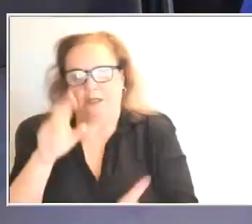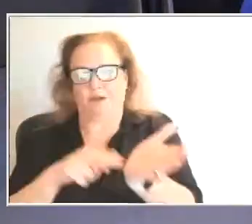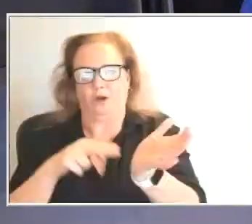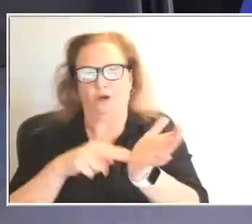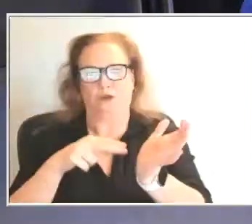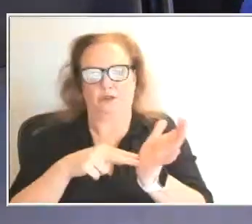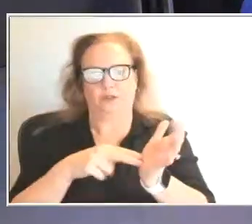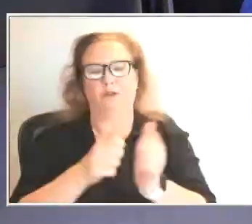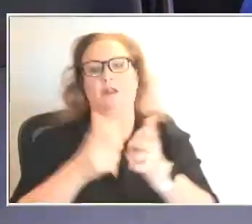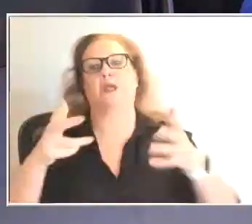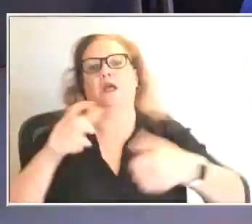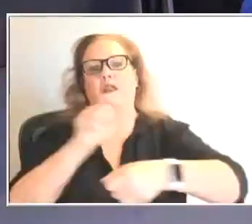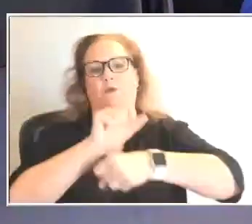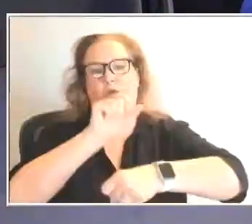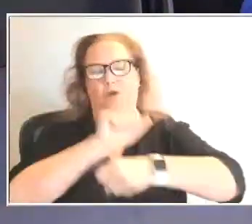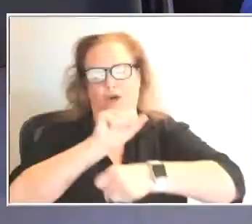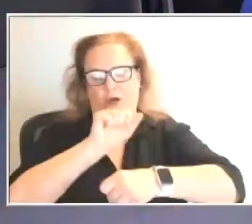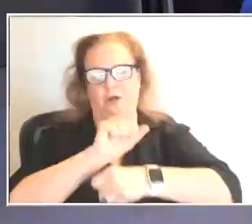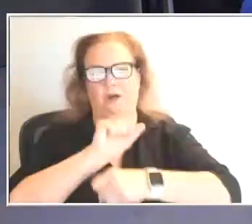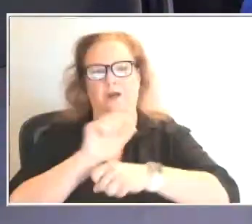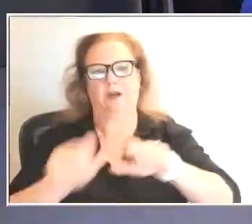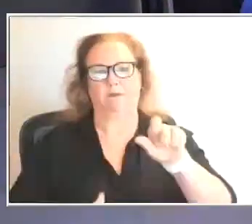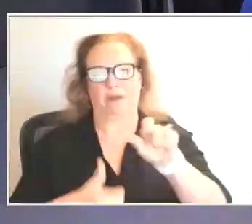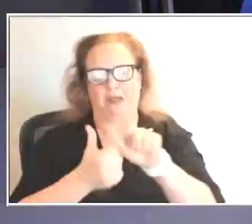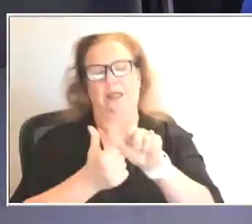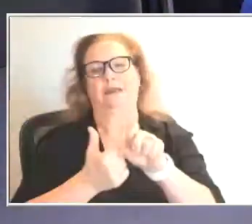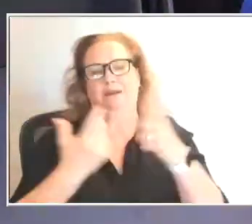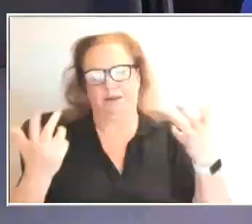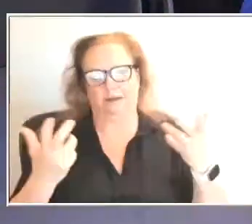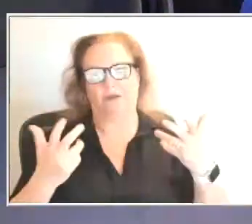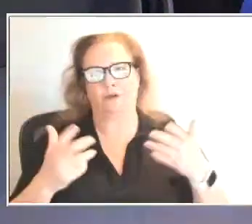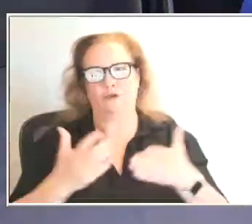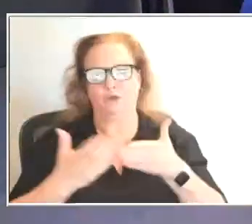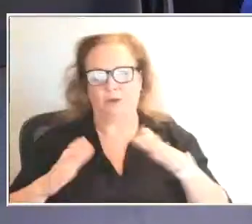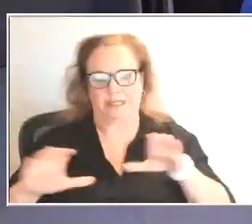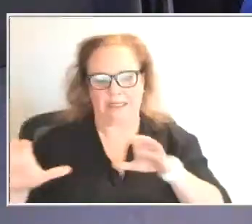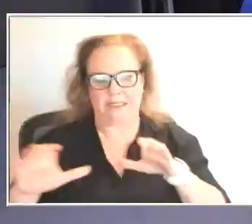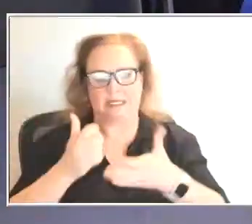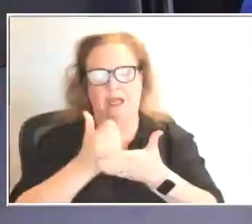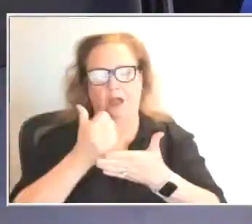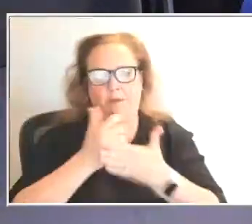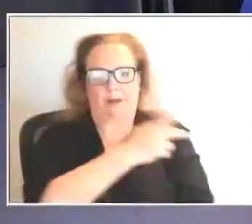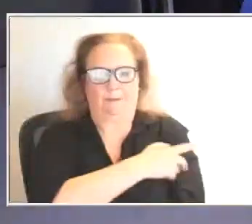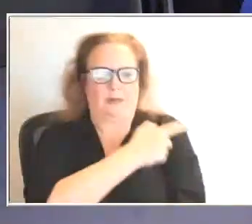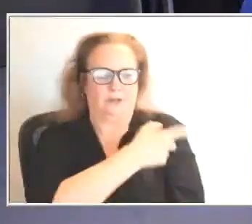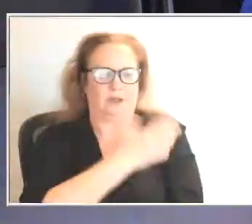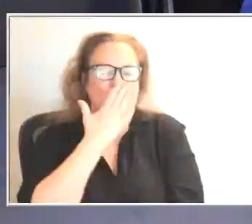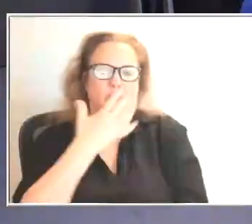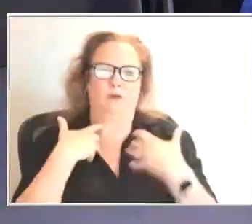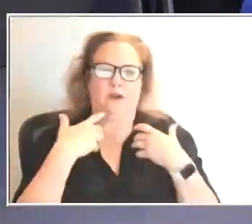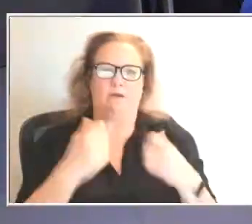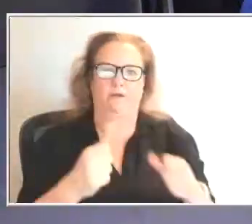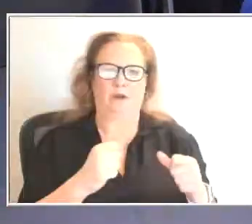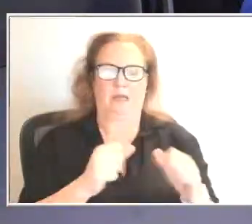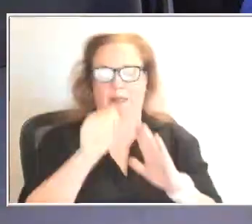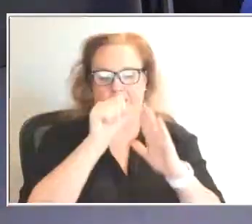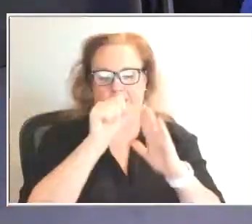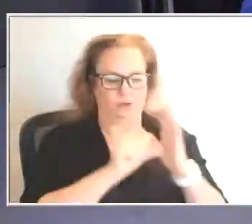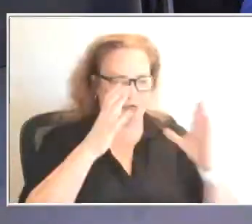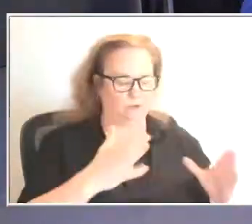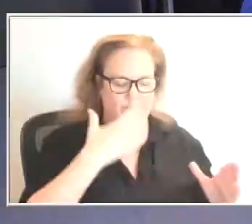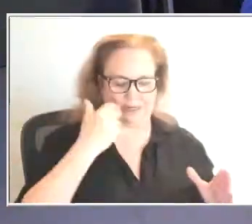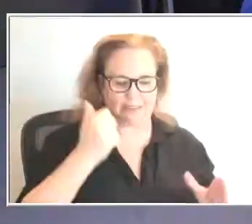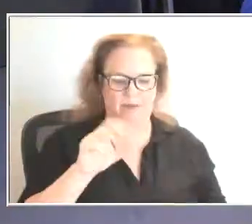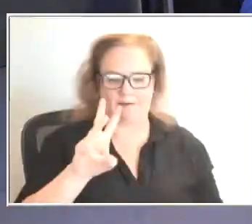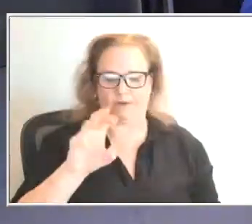a lot of the work behind the scenes and are doing the things that help enable patients to have a good recovery. You can do the best surgery in the world, but if the wound isn't taken